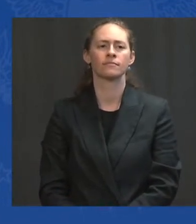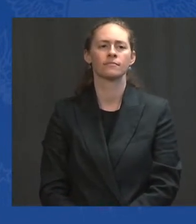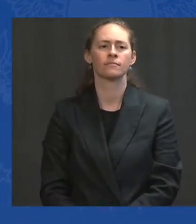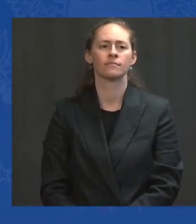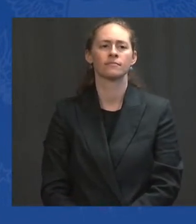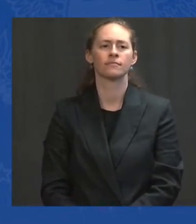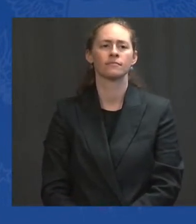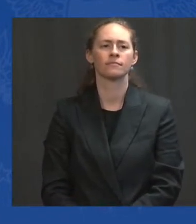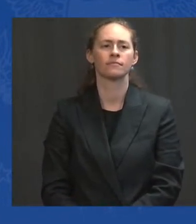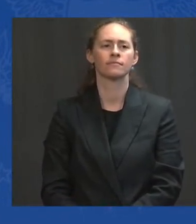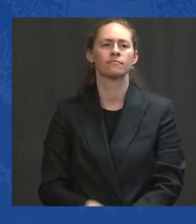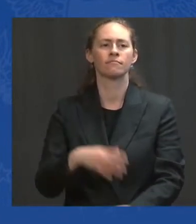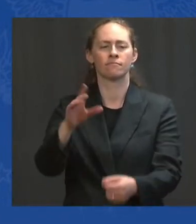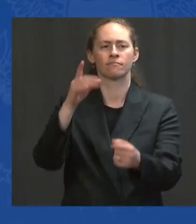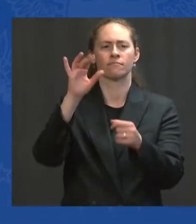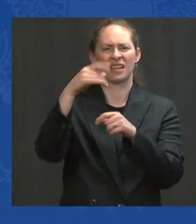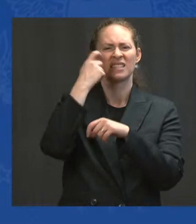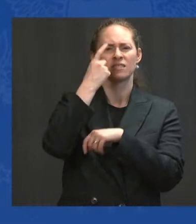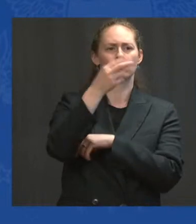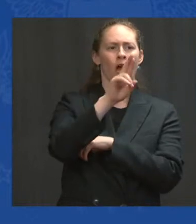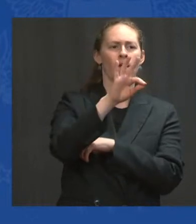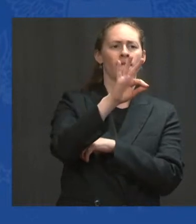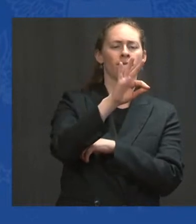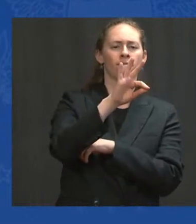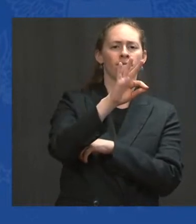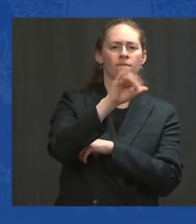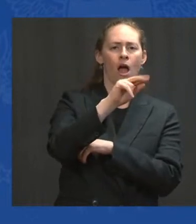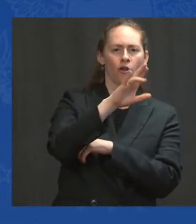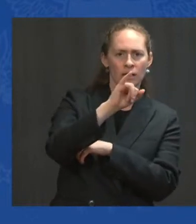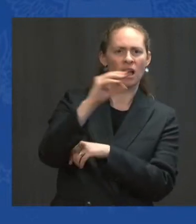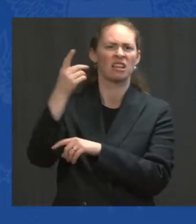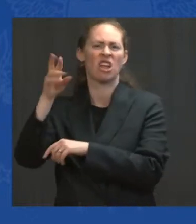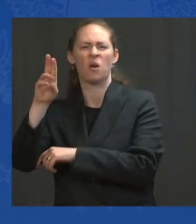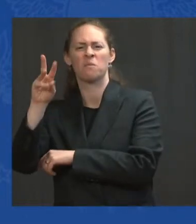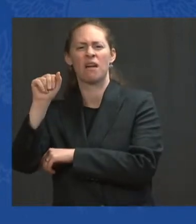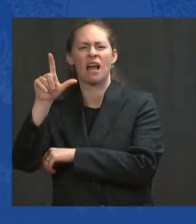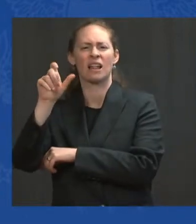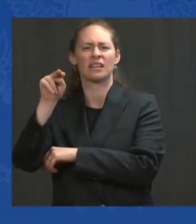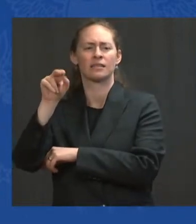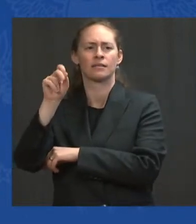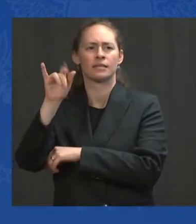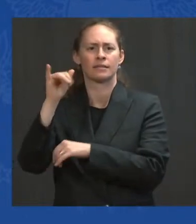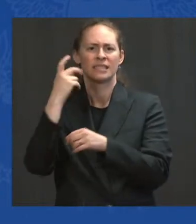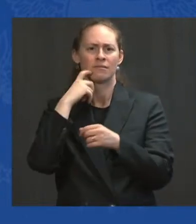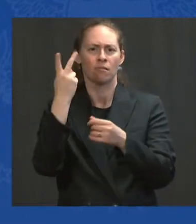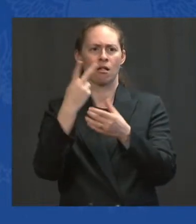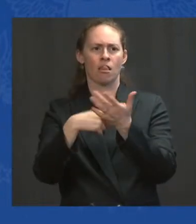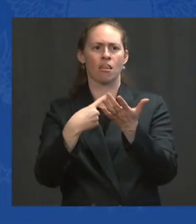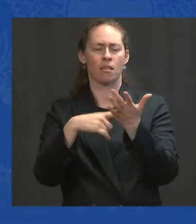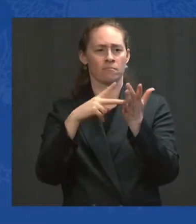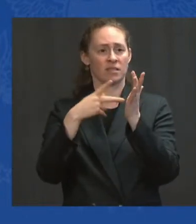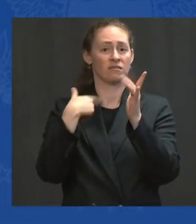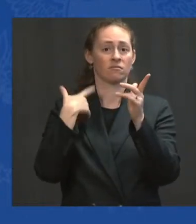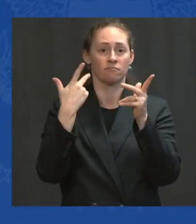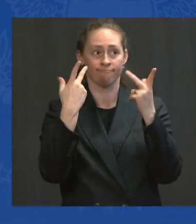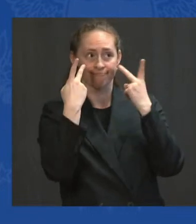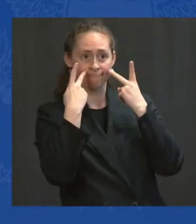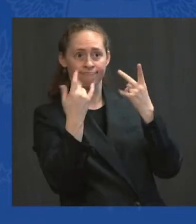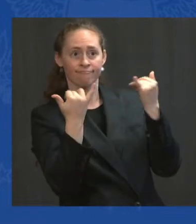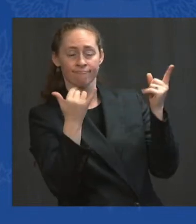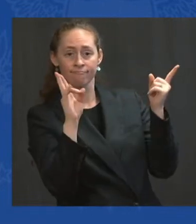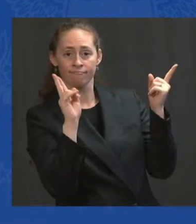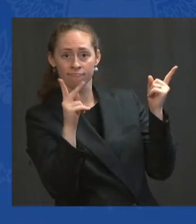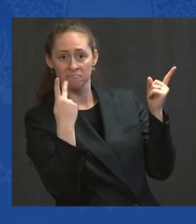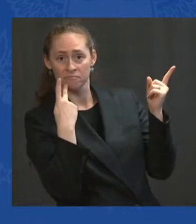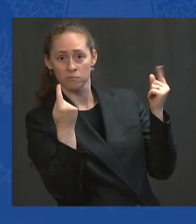Dr. Fauci, that are we going to be looking at going the way of the UK and start leaving it up to individual people to